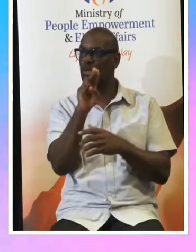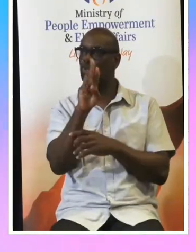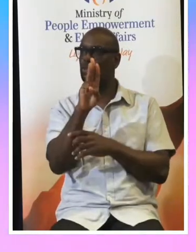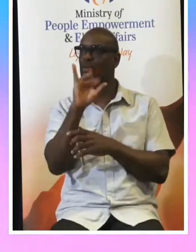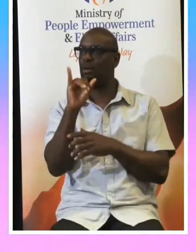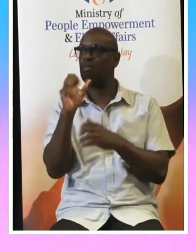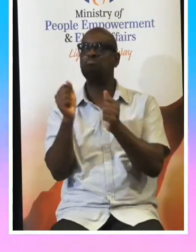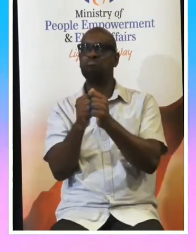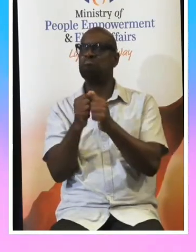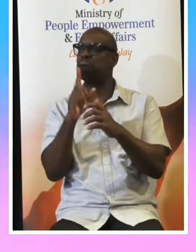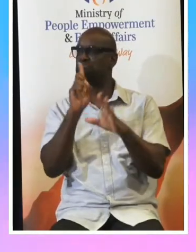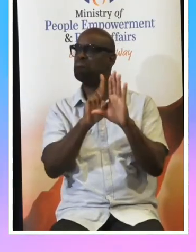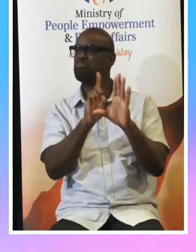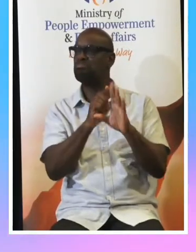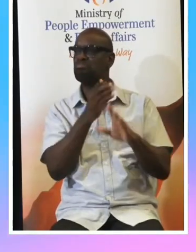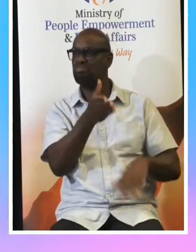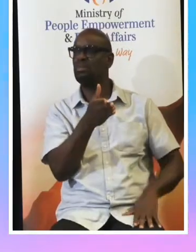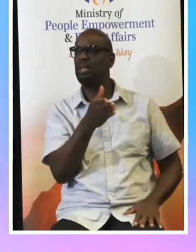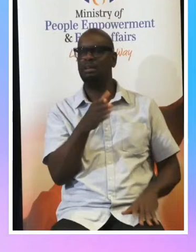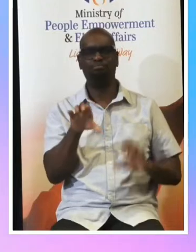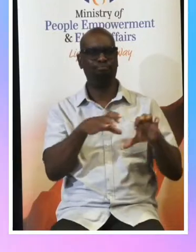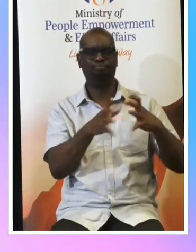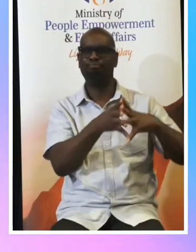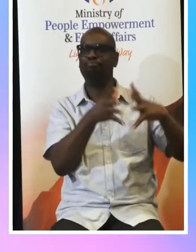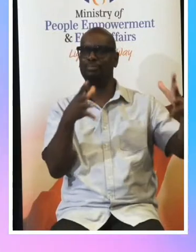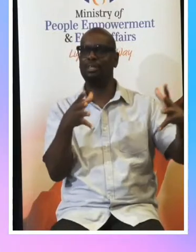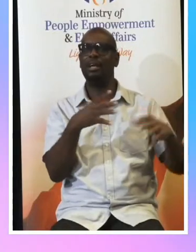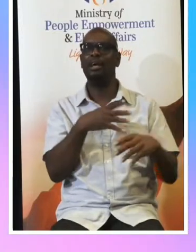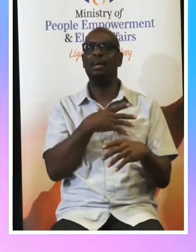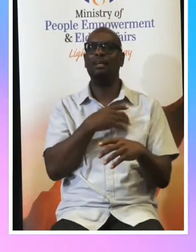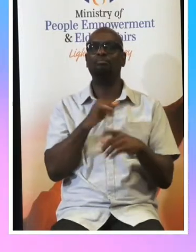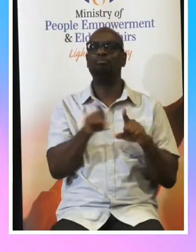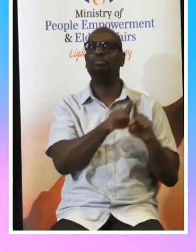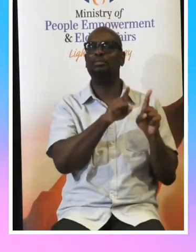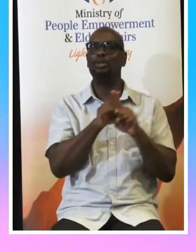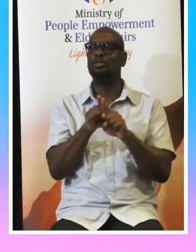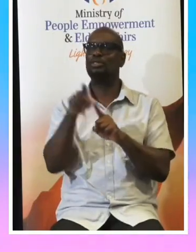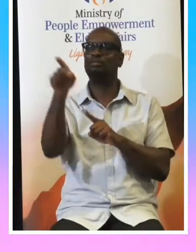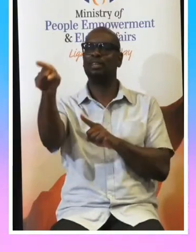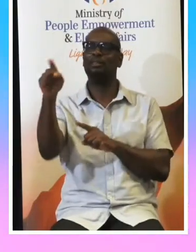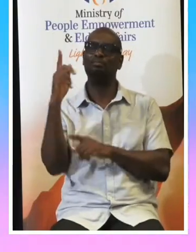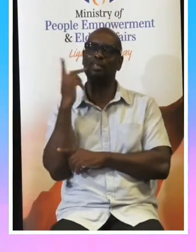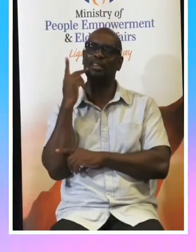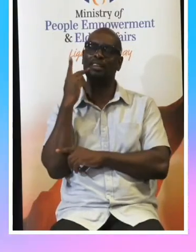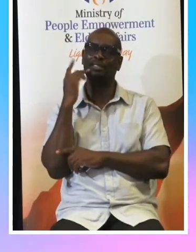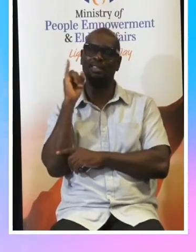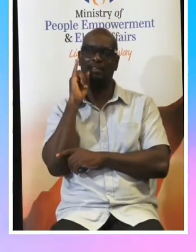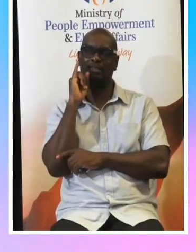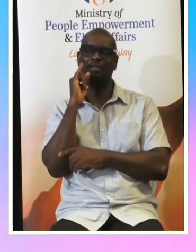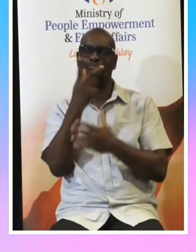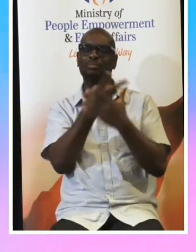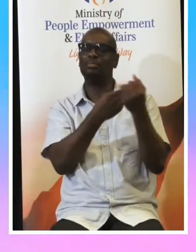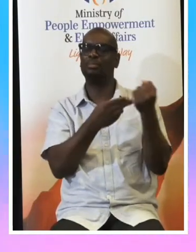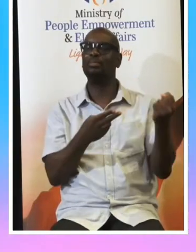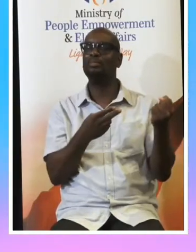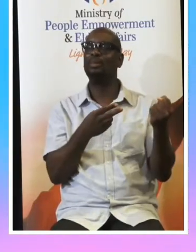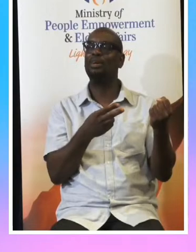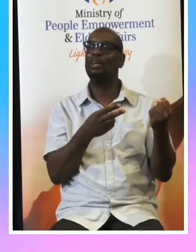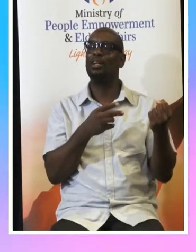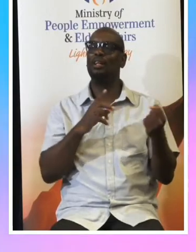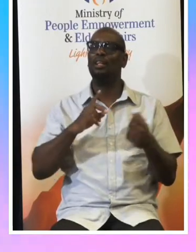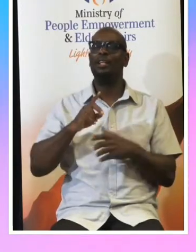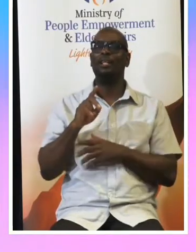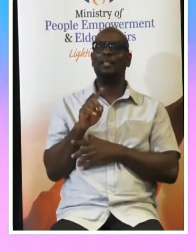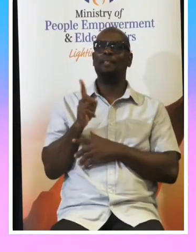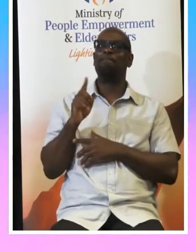with a disability. And he and Kerri-Anne were pioneers in that regard.